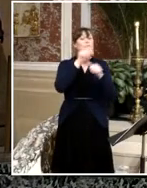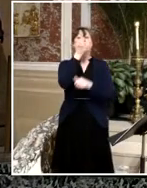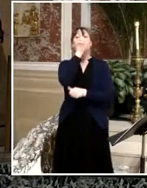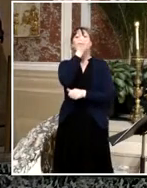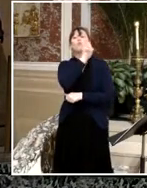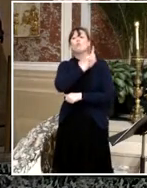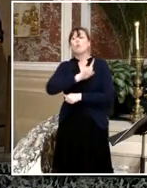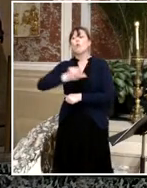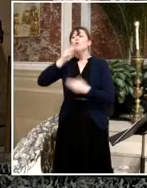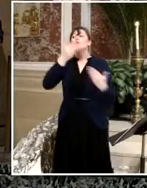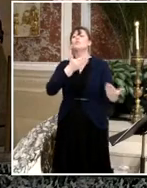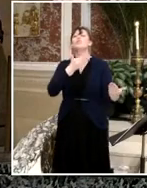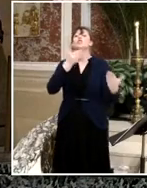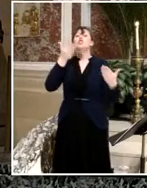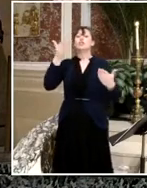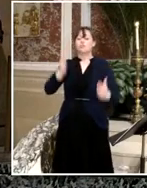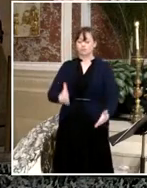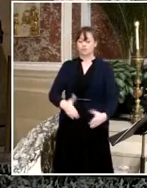servants,